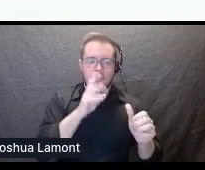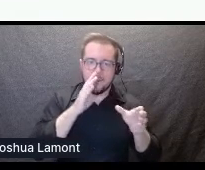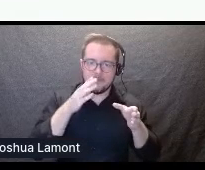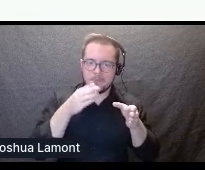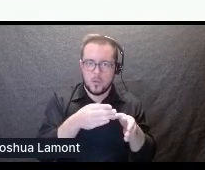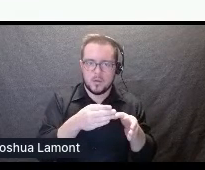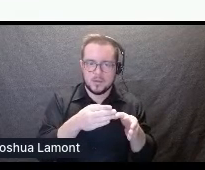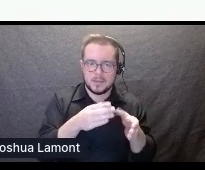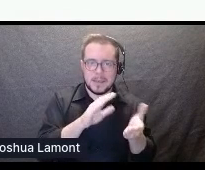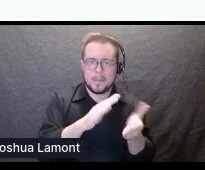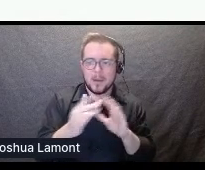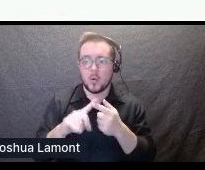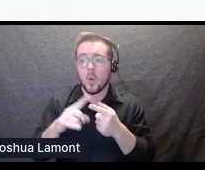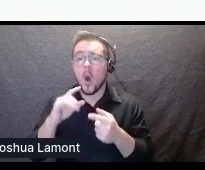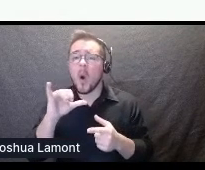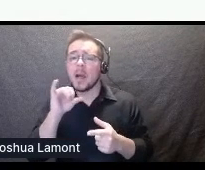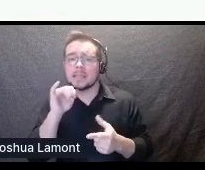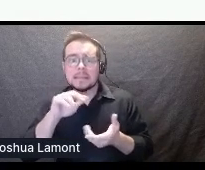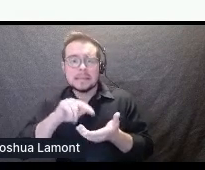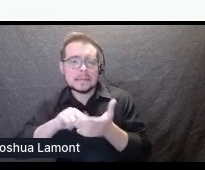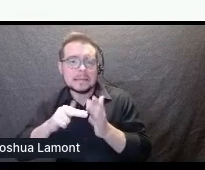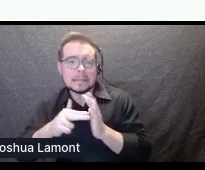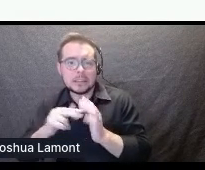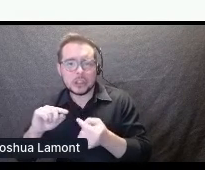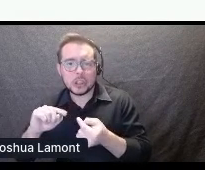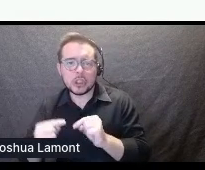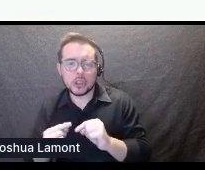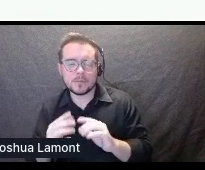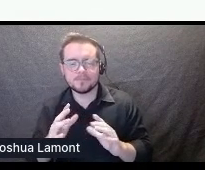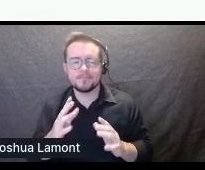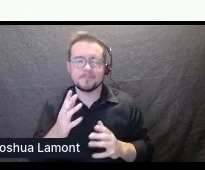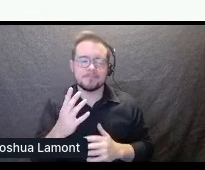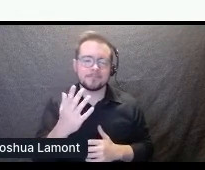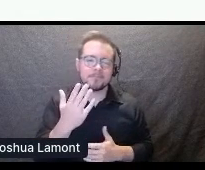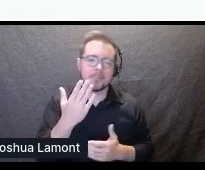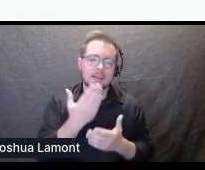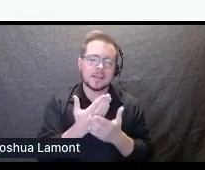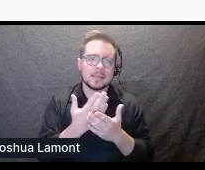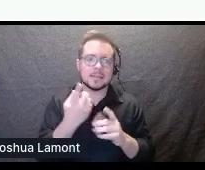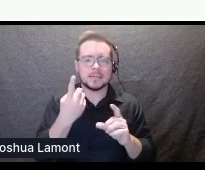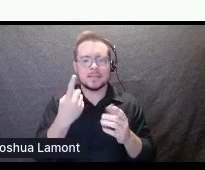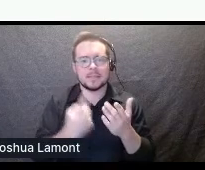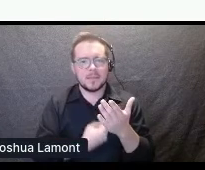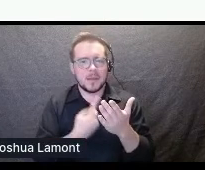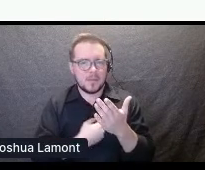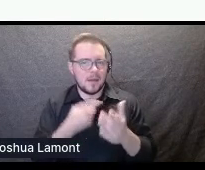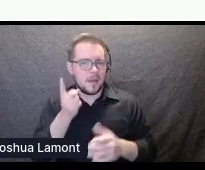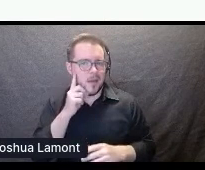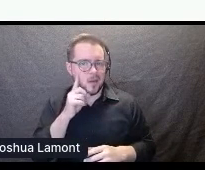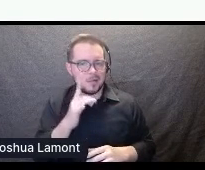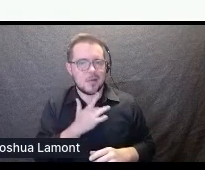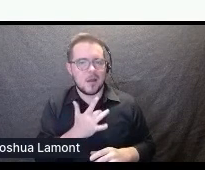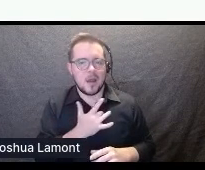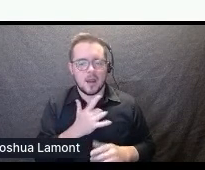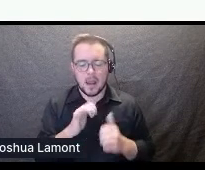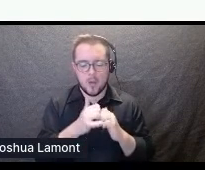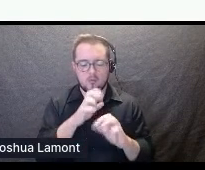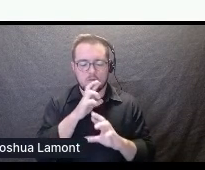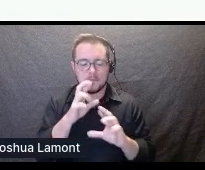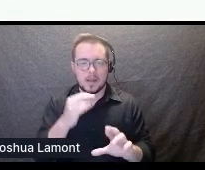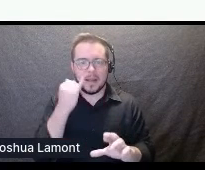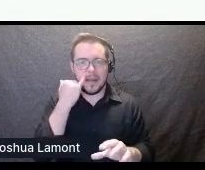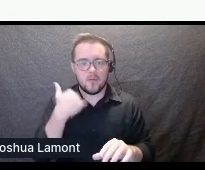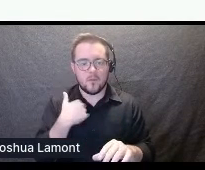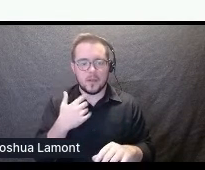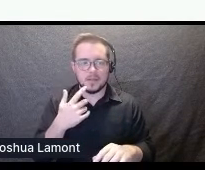intended to cause harm. So a common analogy that I sometimes hear when people are talking about this concept is how we might respond if we stepped on